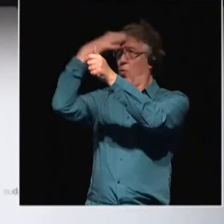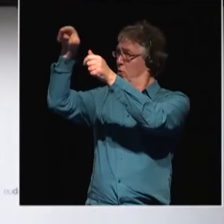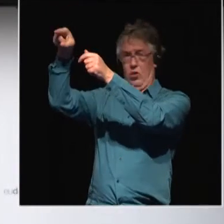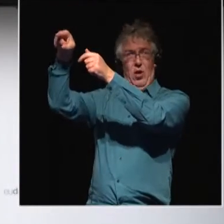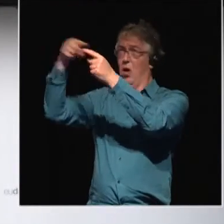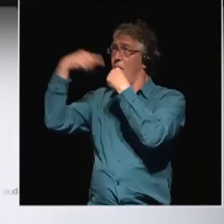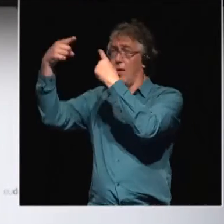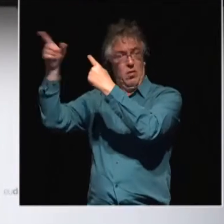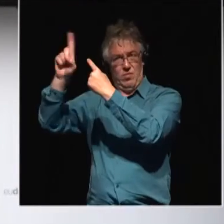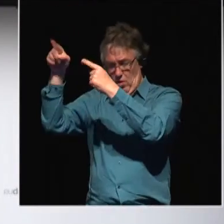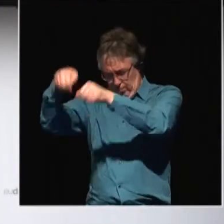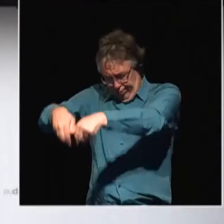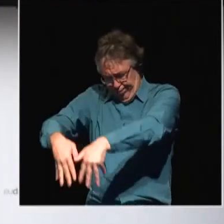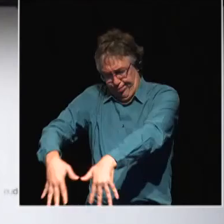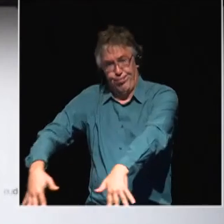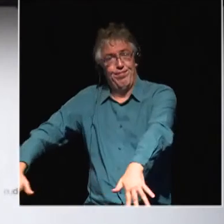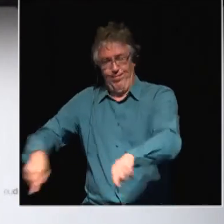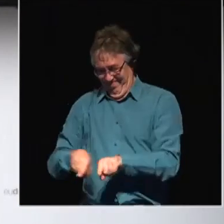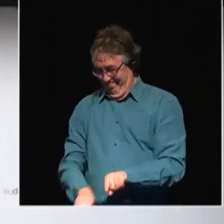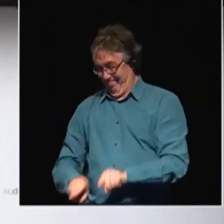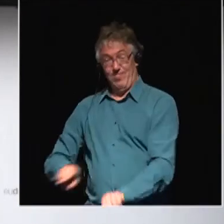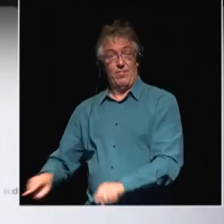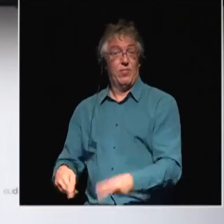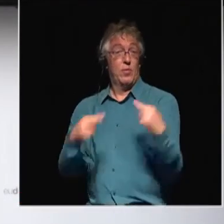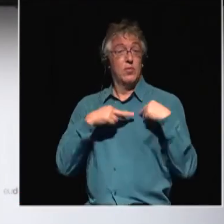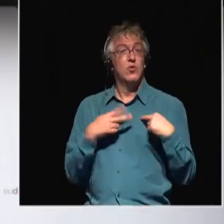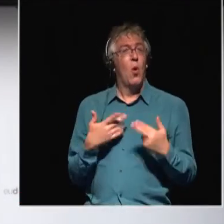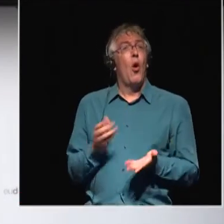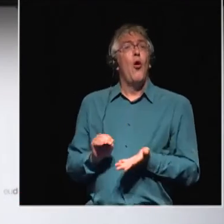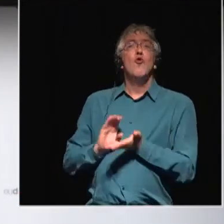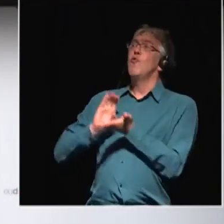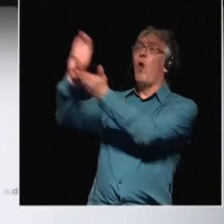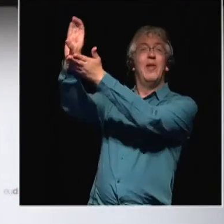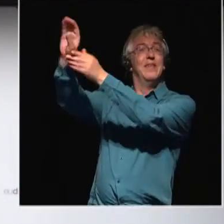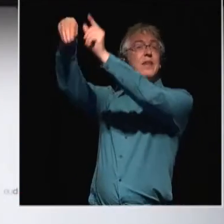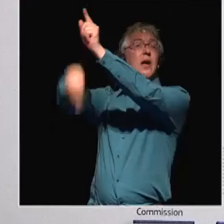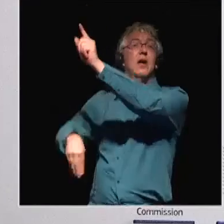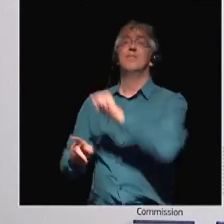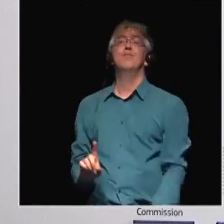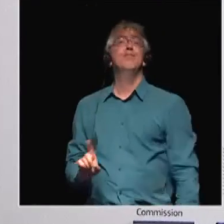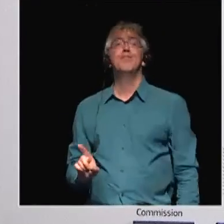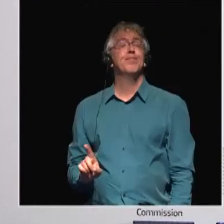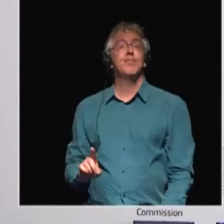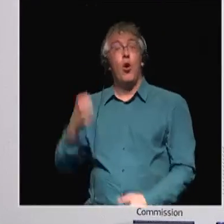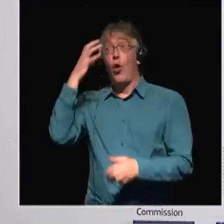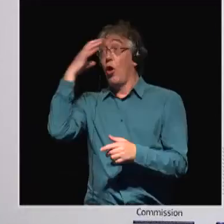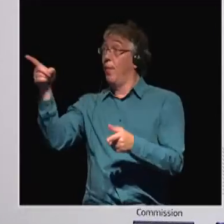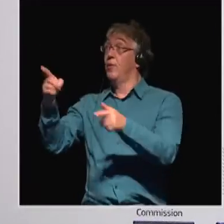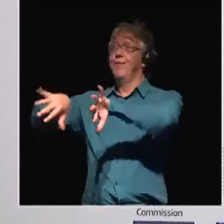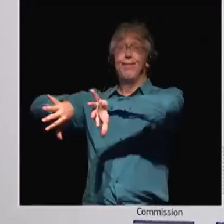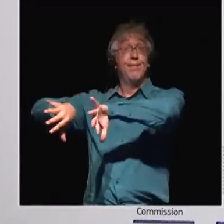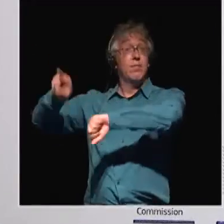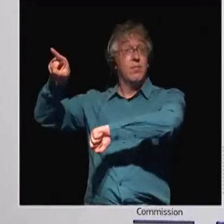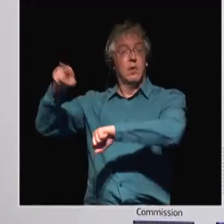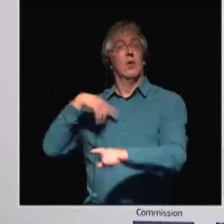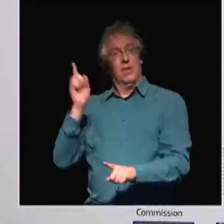financing, in particular microfinancing, where other forms aren't possible. or where the state is incapable of developing projects